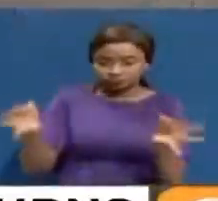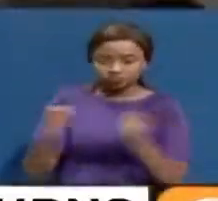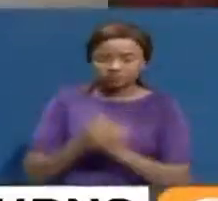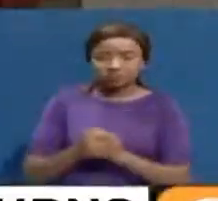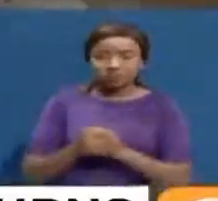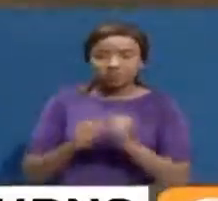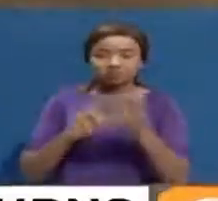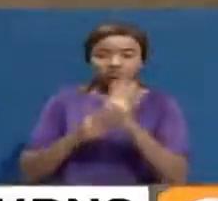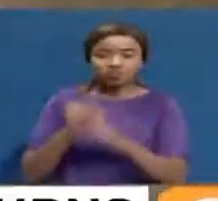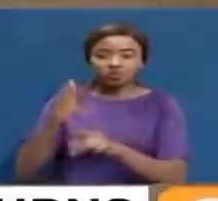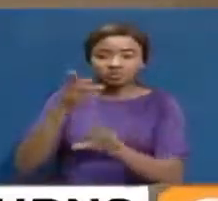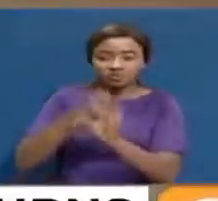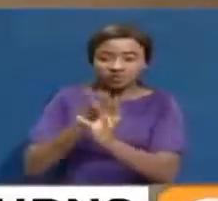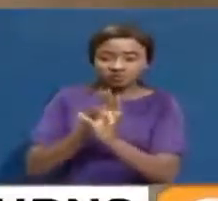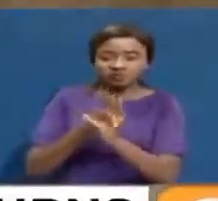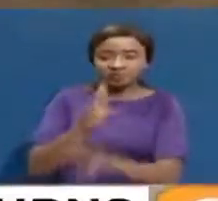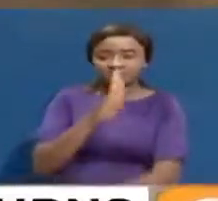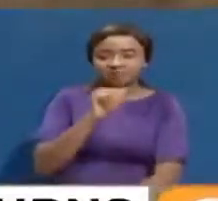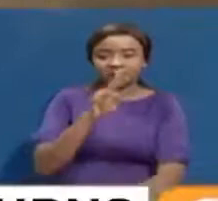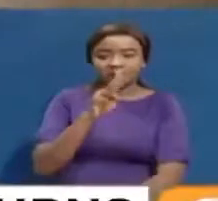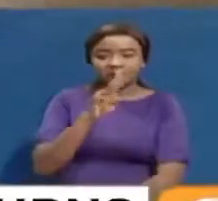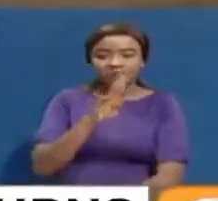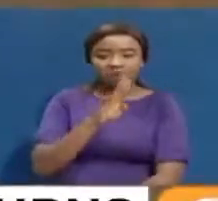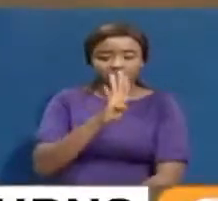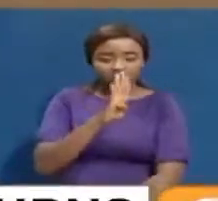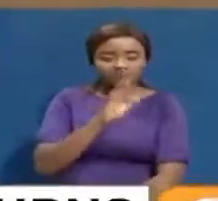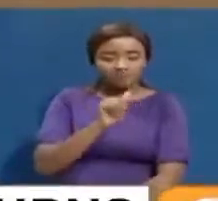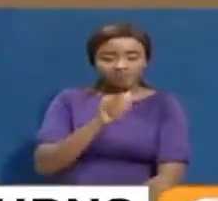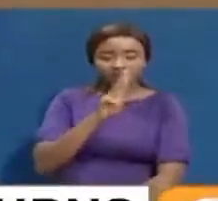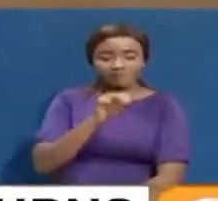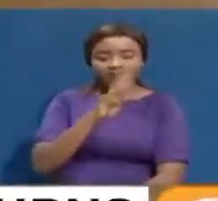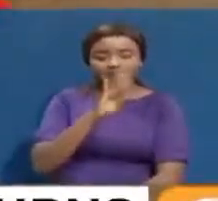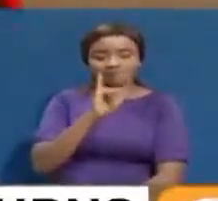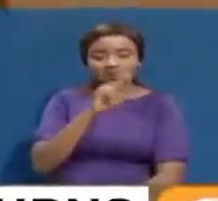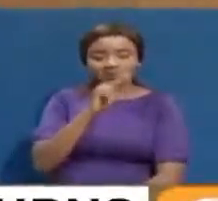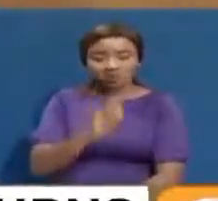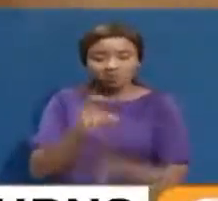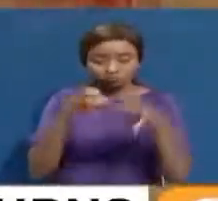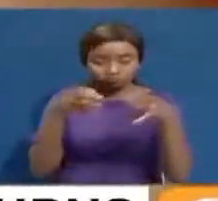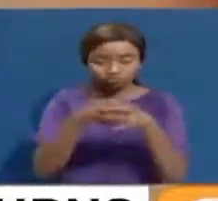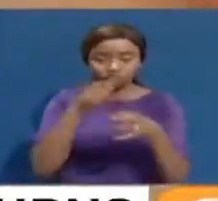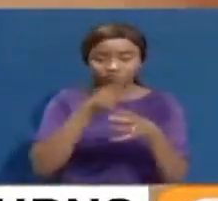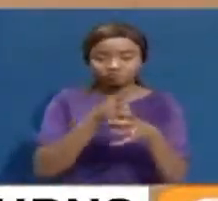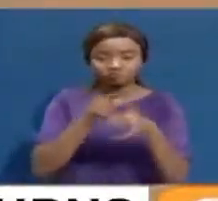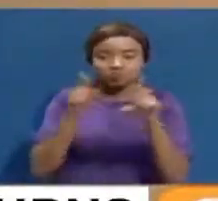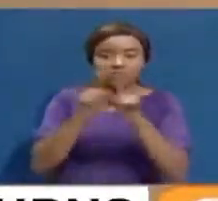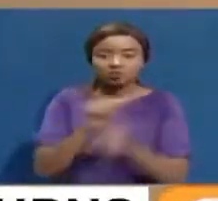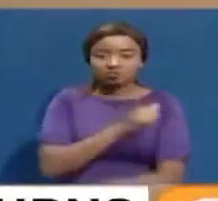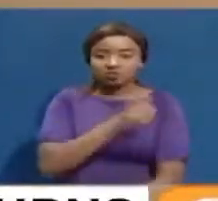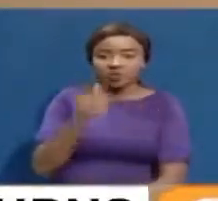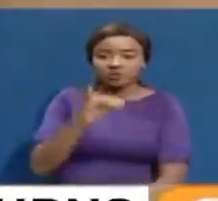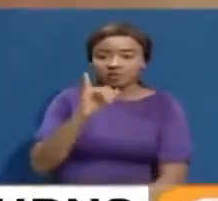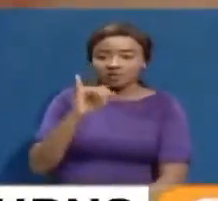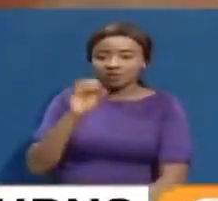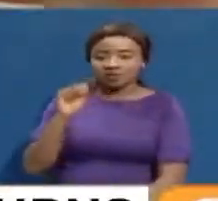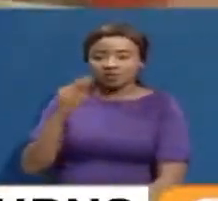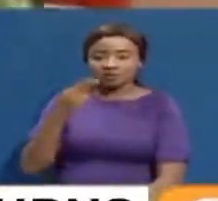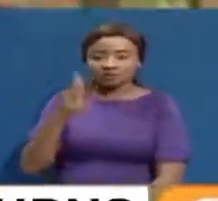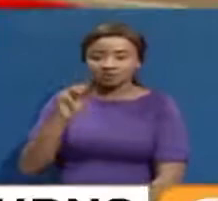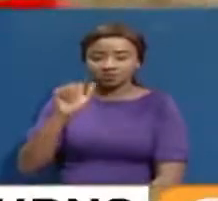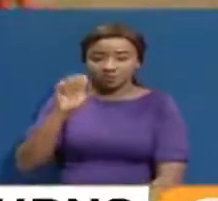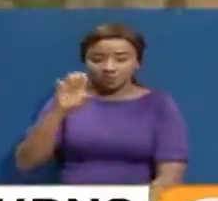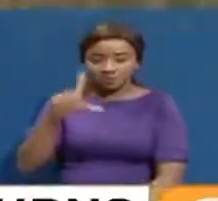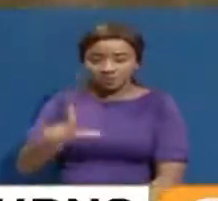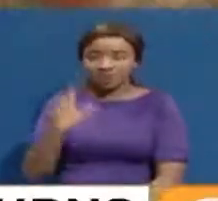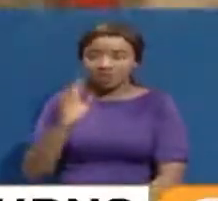will be competing in the Bambino class in a two-seater buggy. Two-wheel drive turbo leader Shaz Esmail will renew his